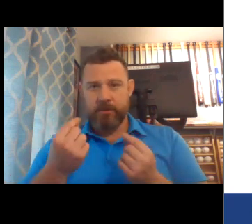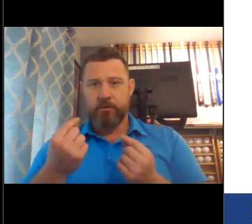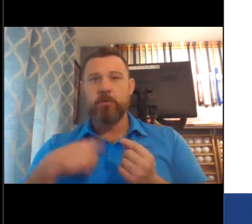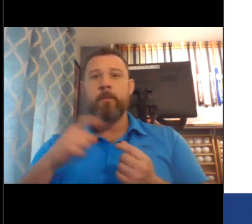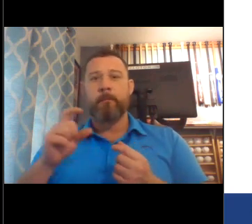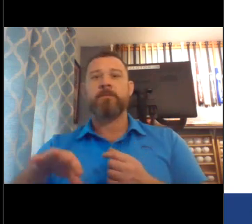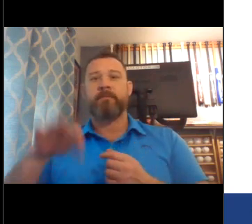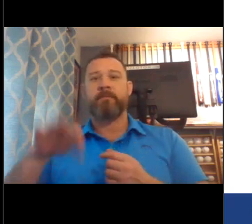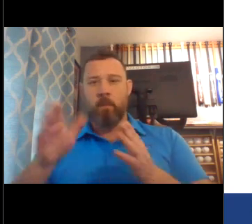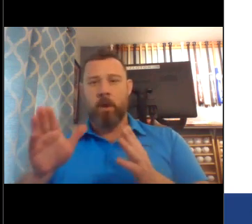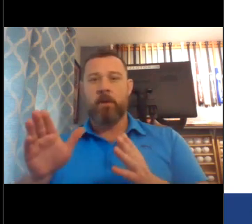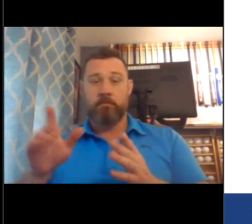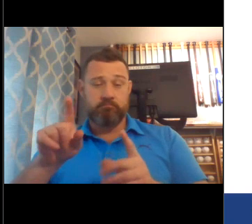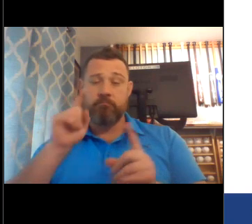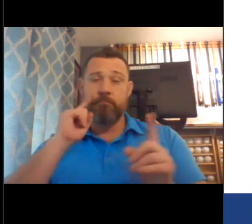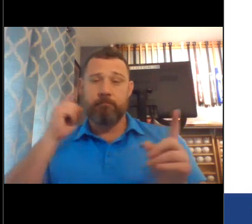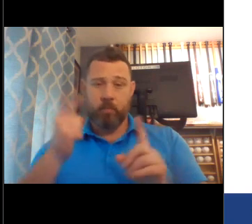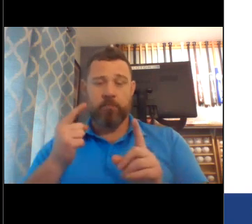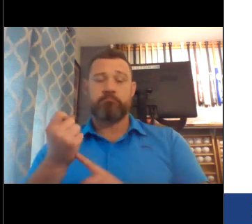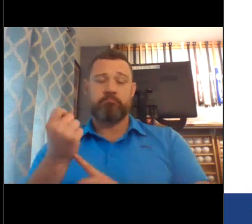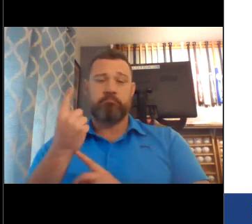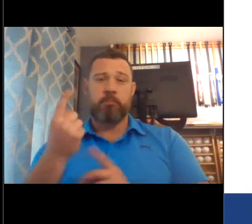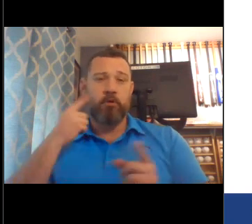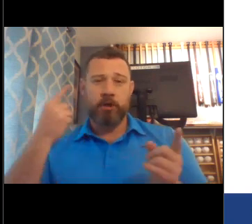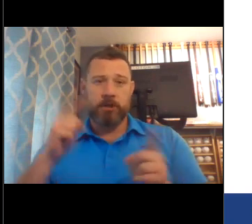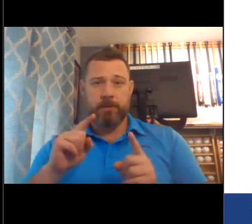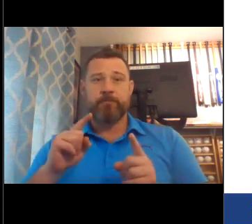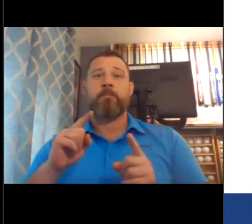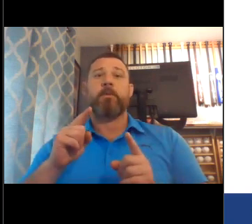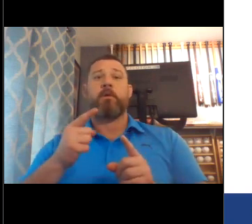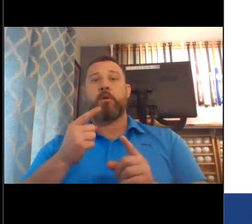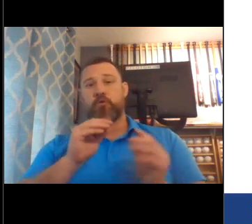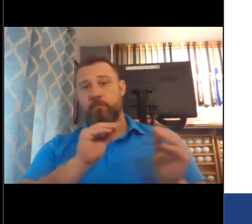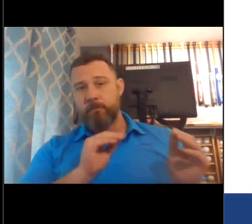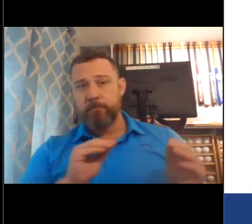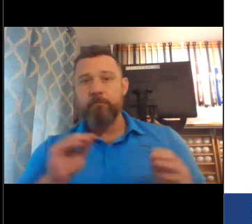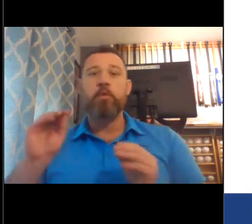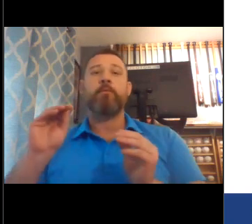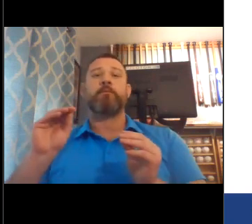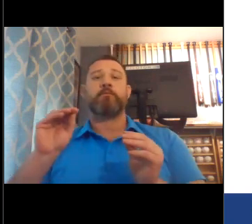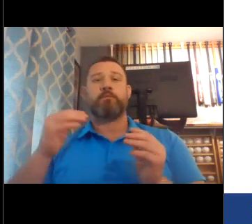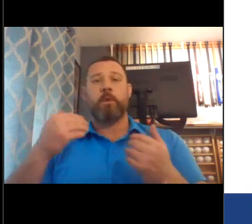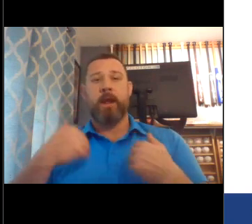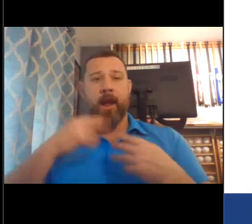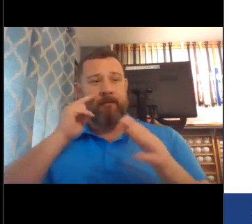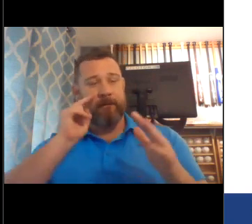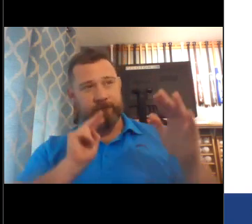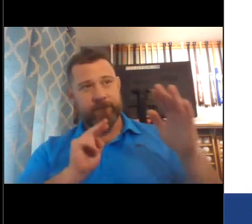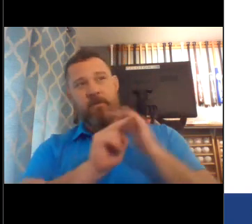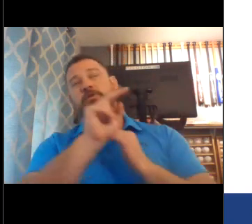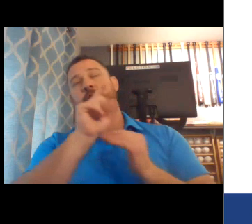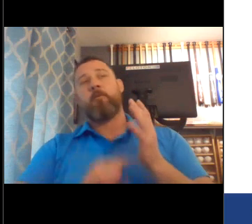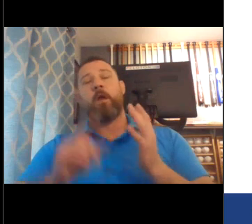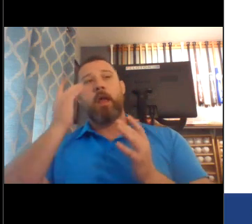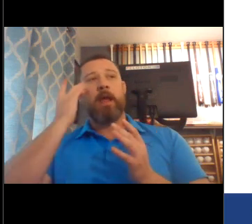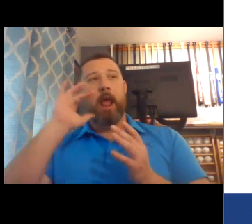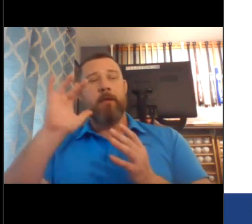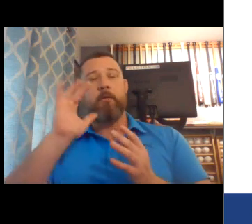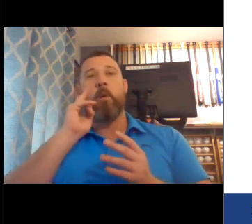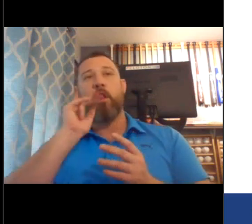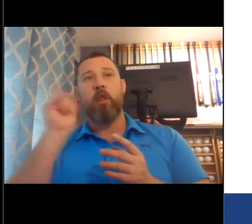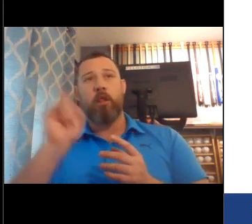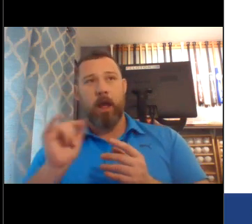point is well taken. We got to find a way to go move this so we have a vision for what California looks like, how easy